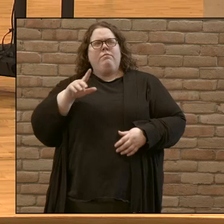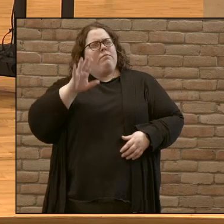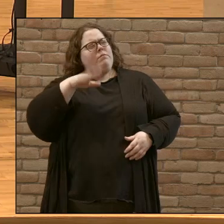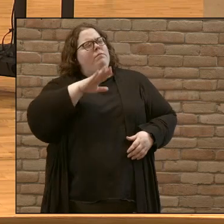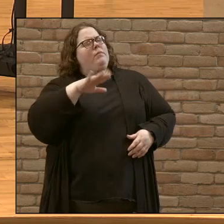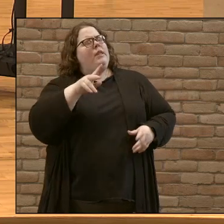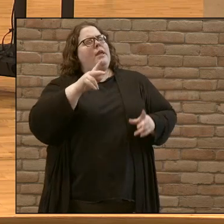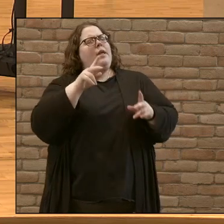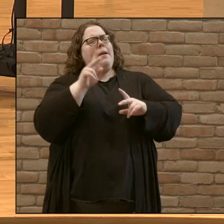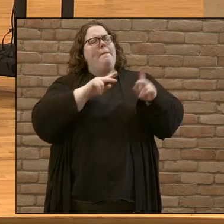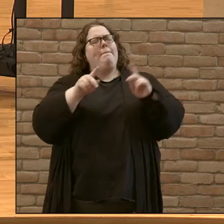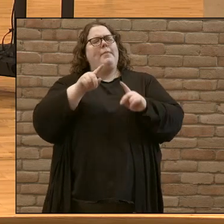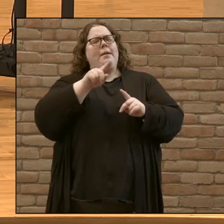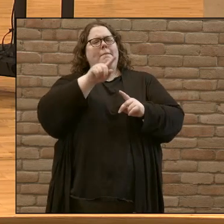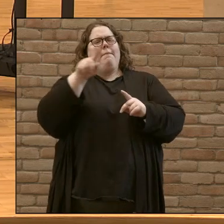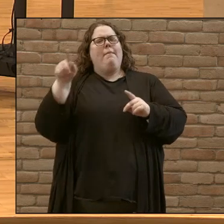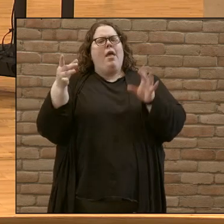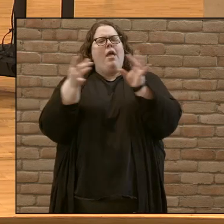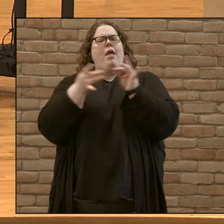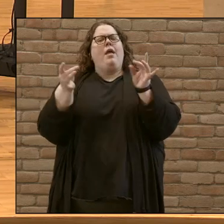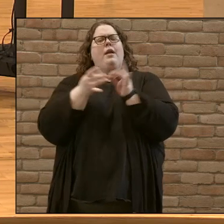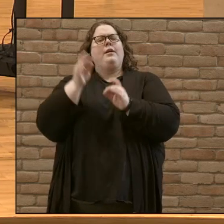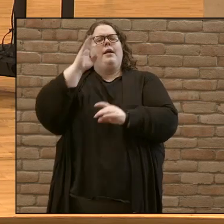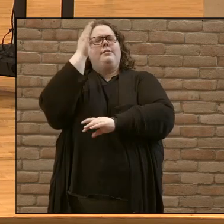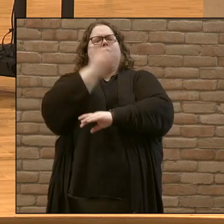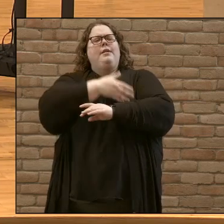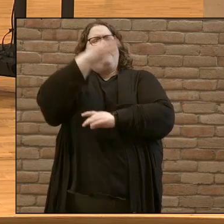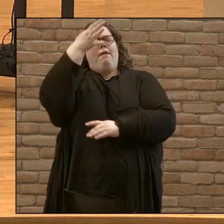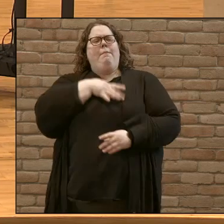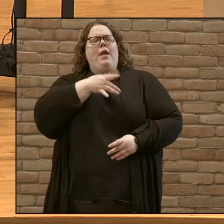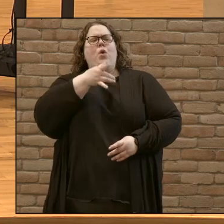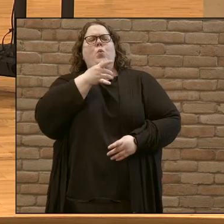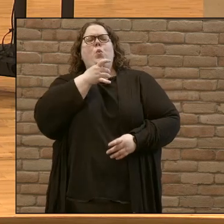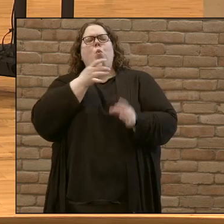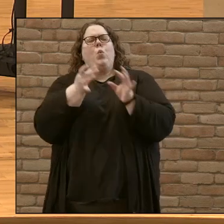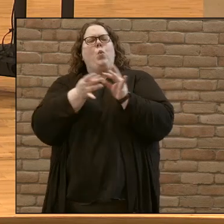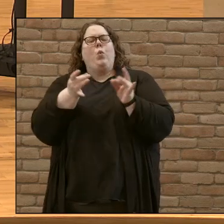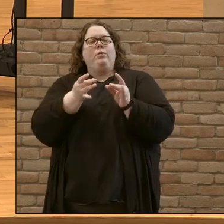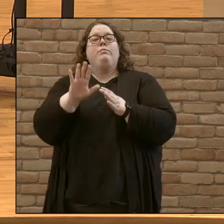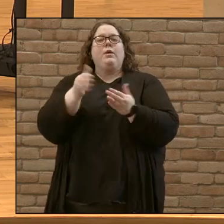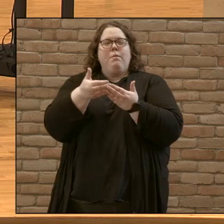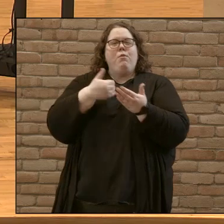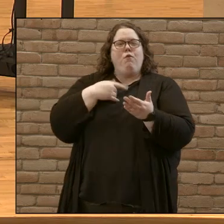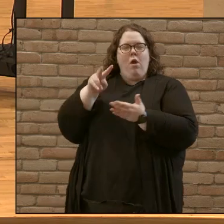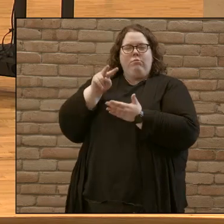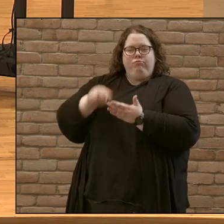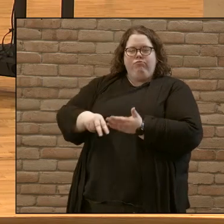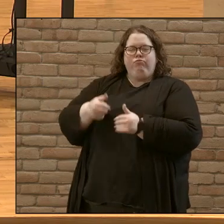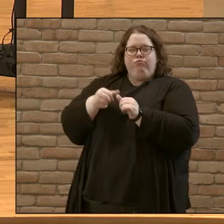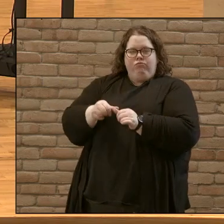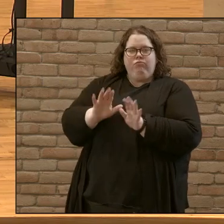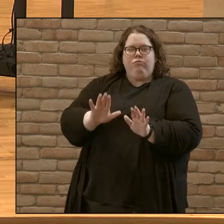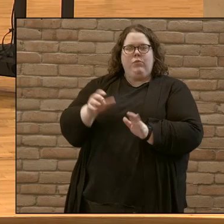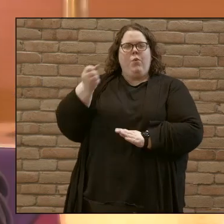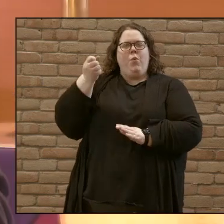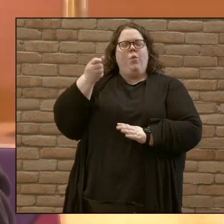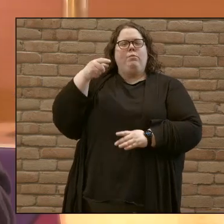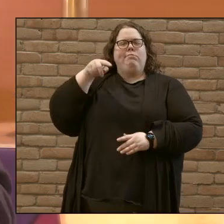say the Son of Man is? And before we read on, just hold up